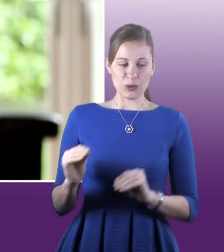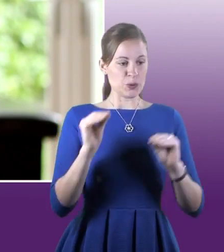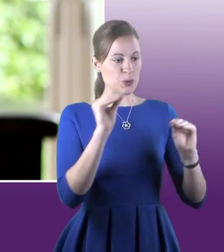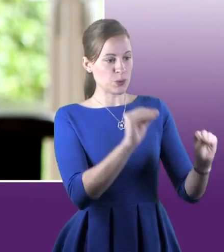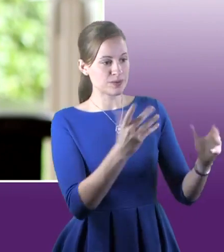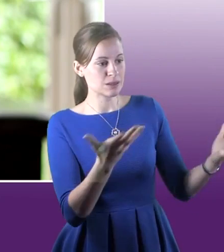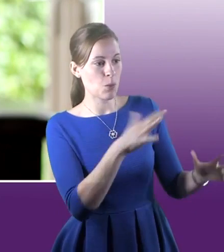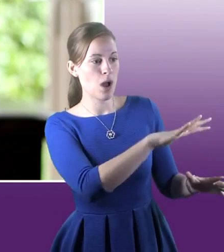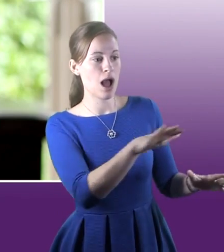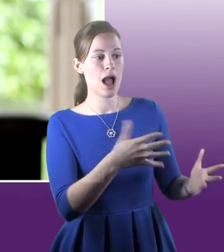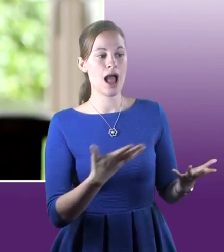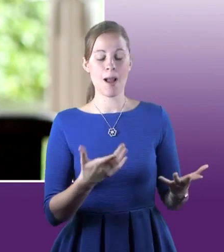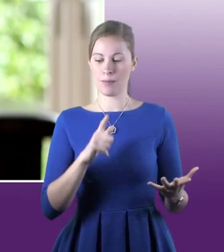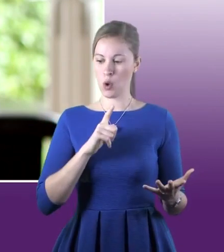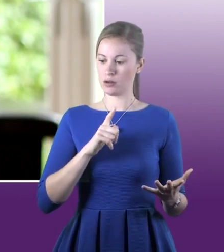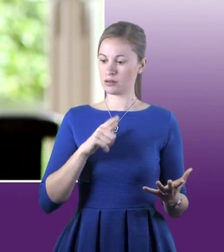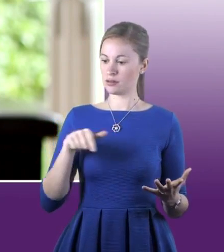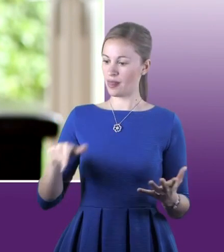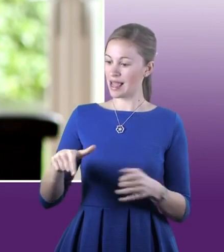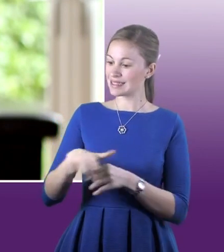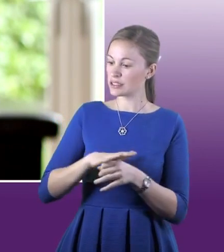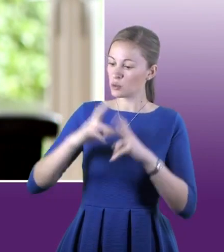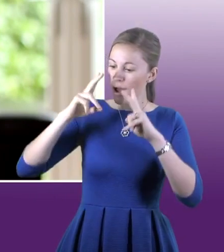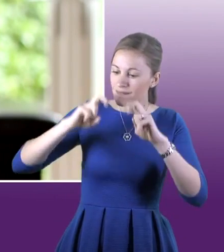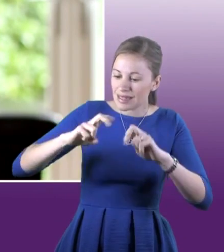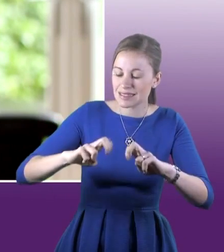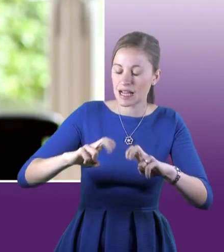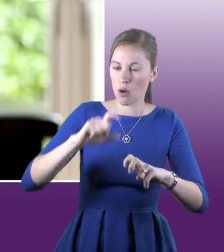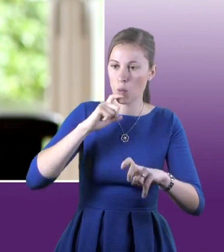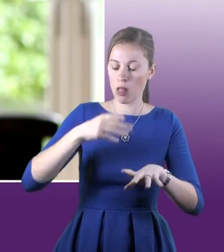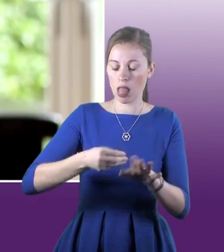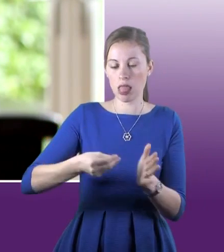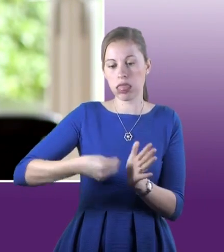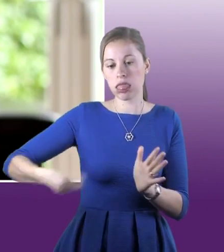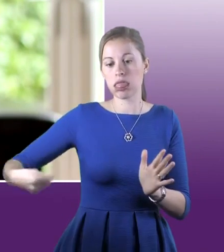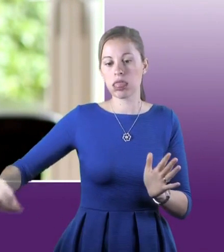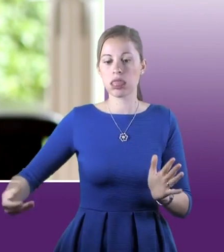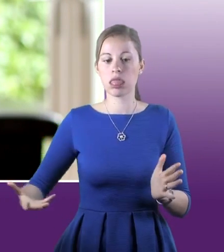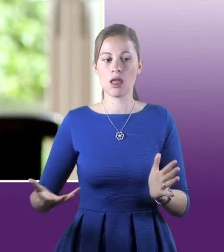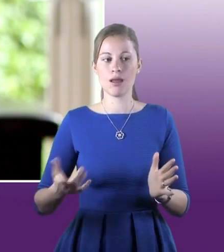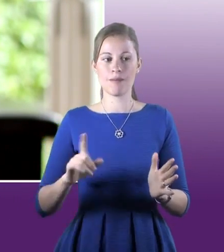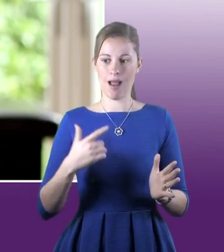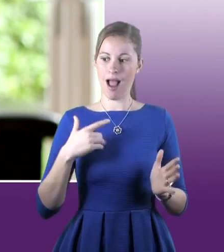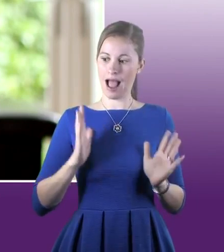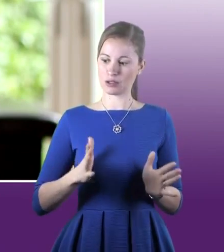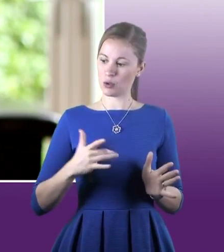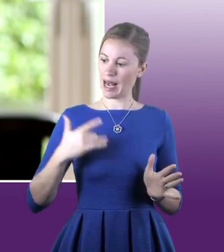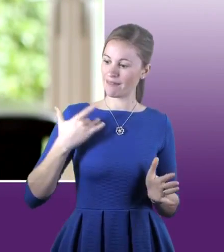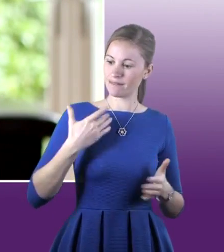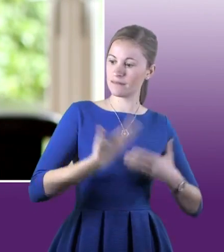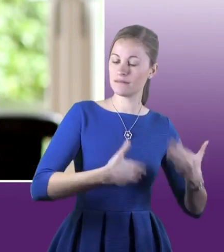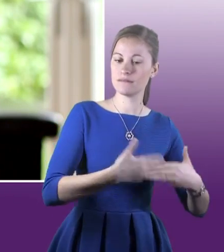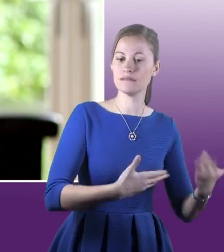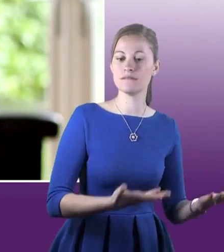The investigations into what happened would take time, and meanwhile, life goes on.